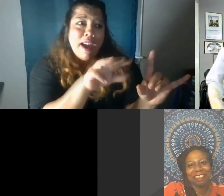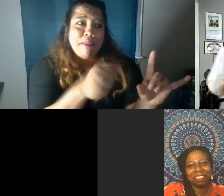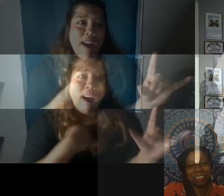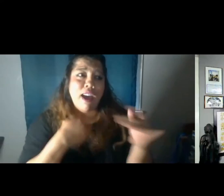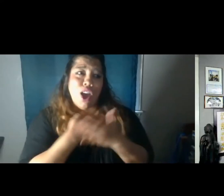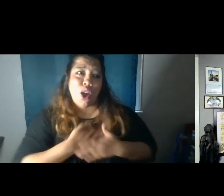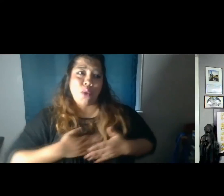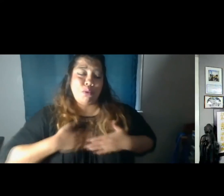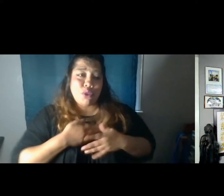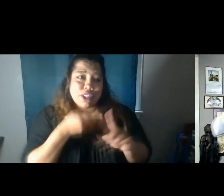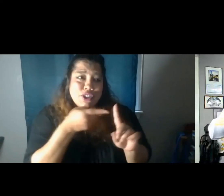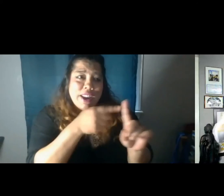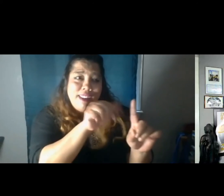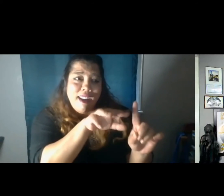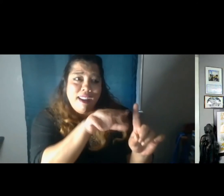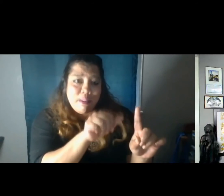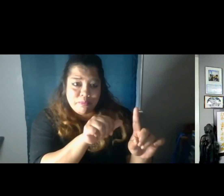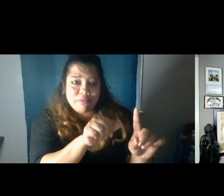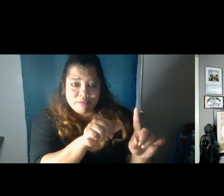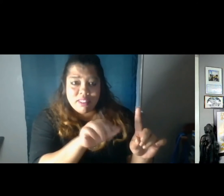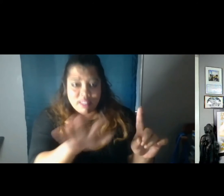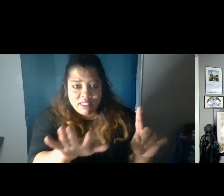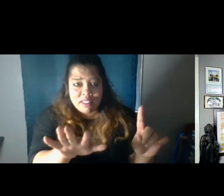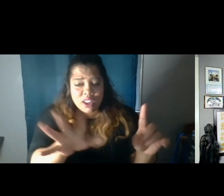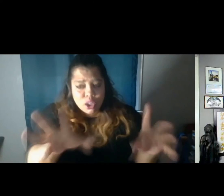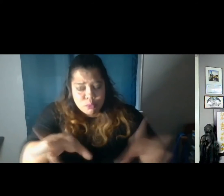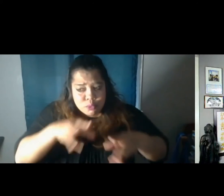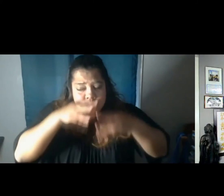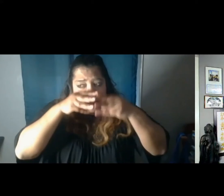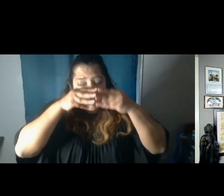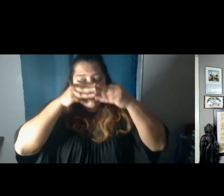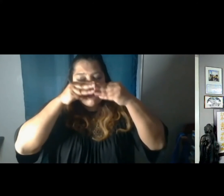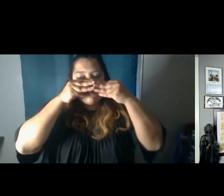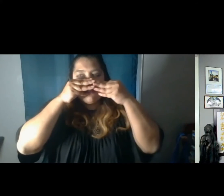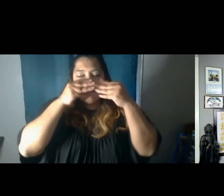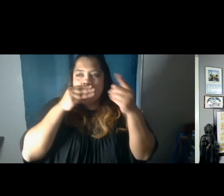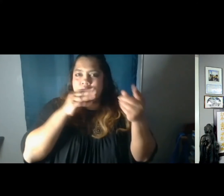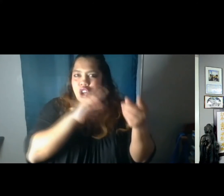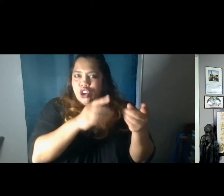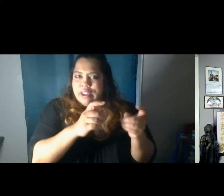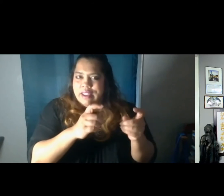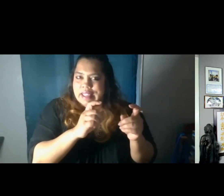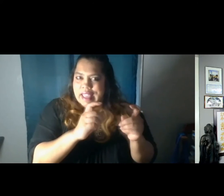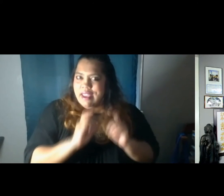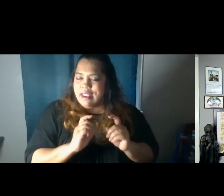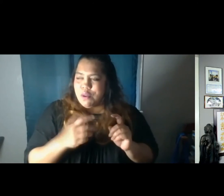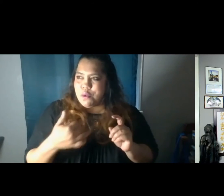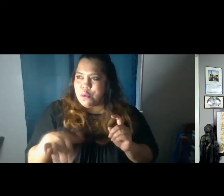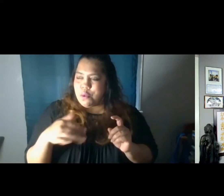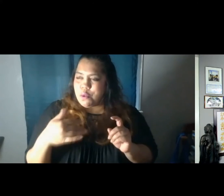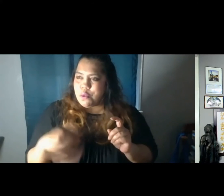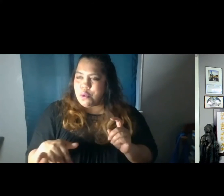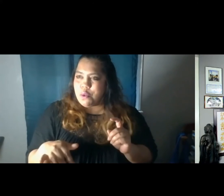Yes. So now breathe that in. Breathe that in. Breathe in what she just gifted us with. Let it go.